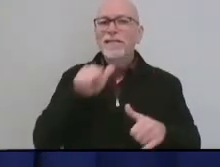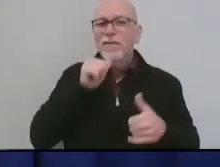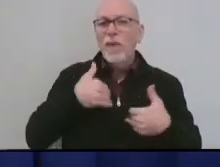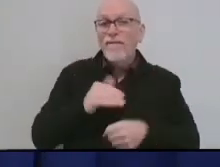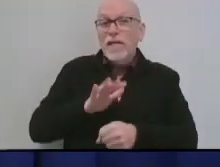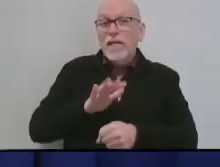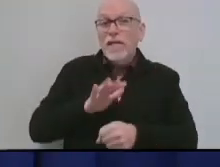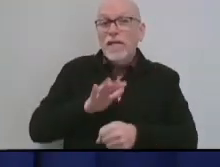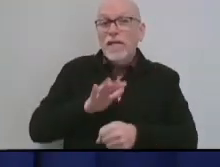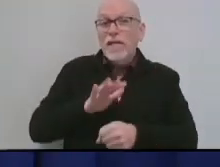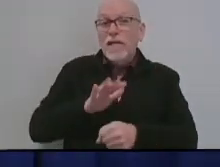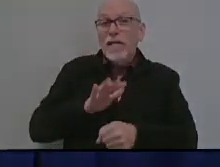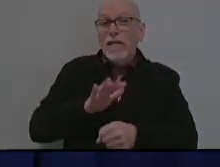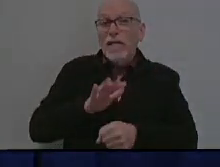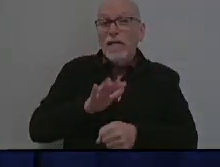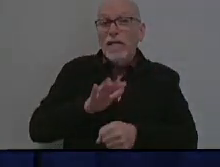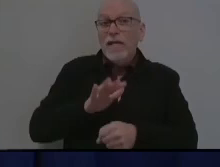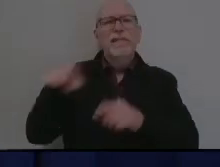the arm of